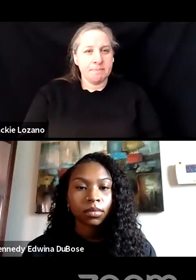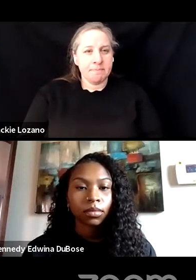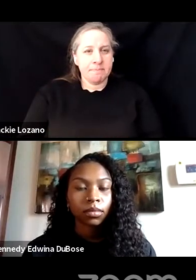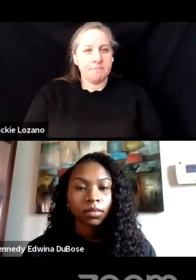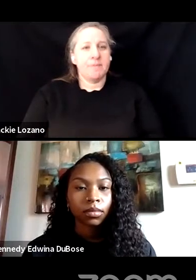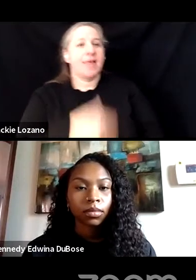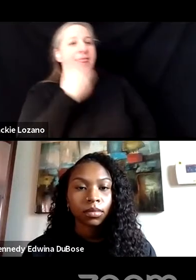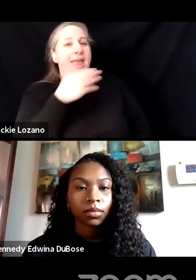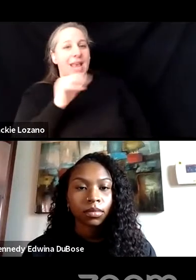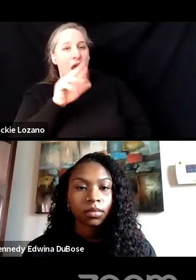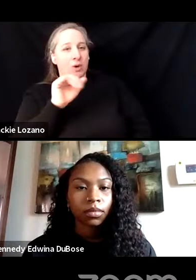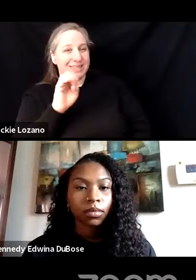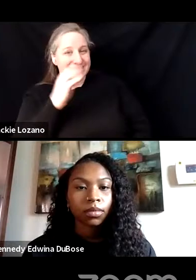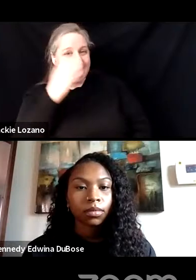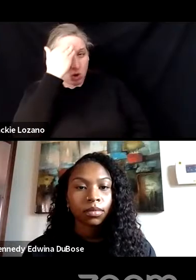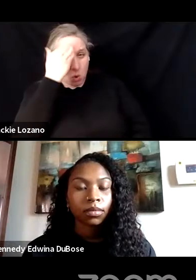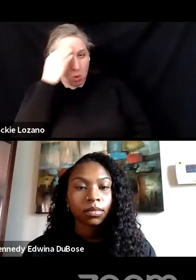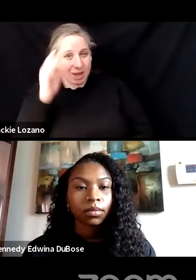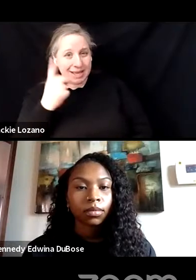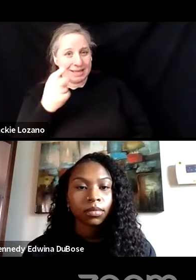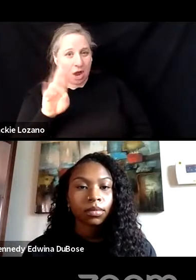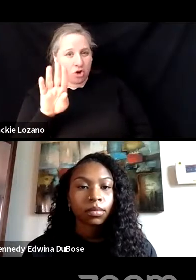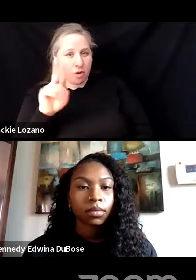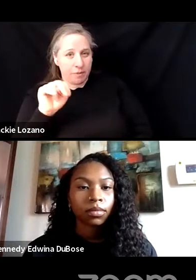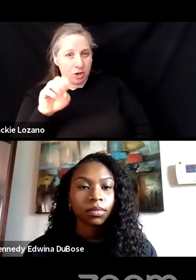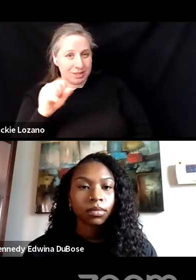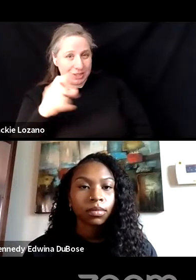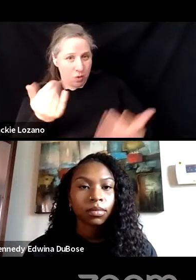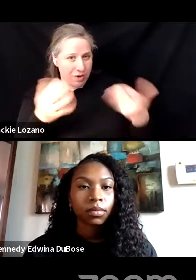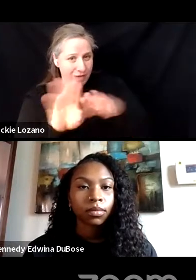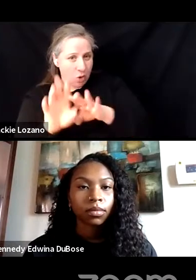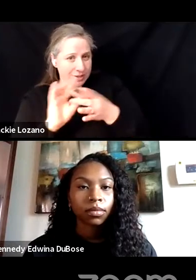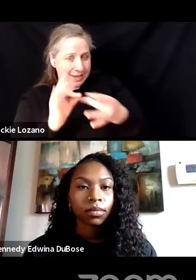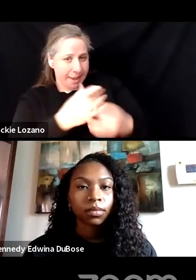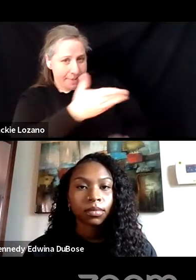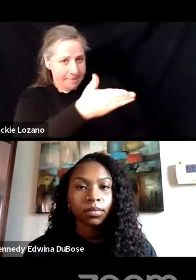Thank you, Eris. And I know Dr. Burns would like to have a closing comment.